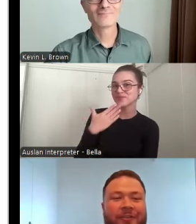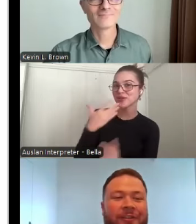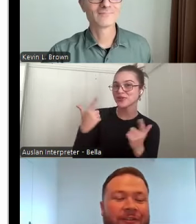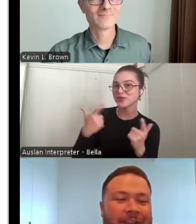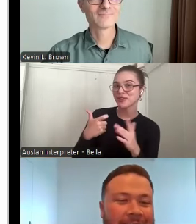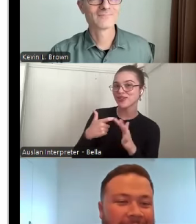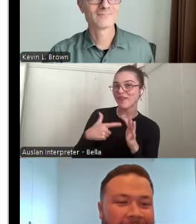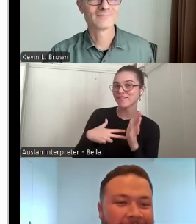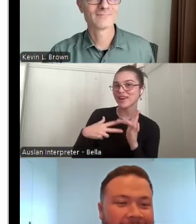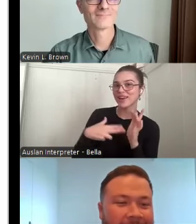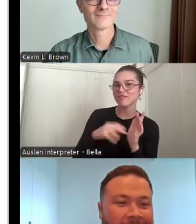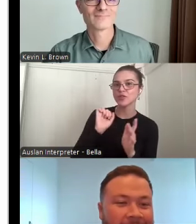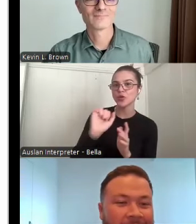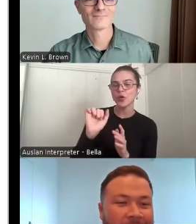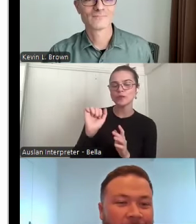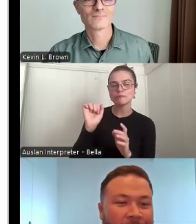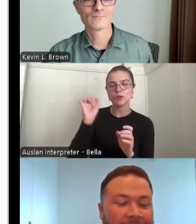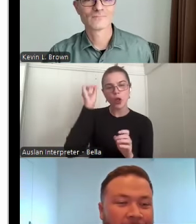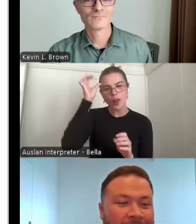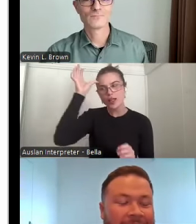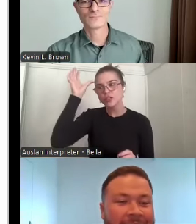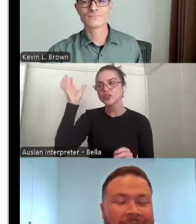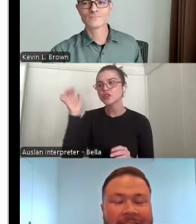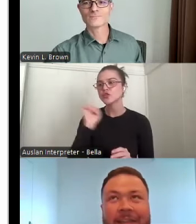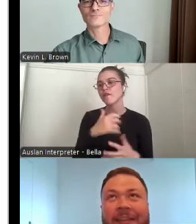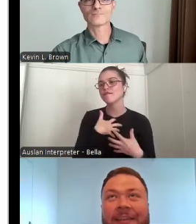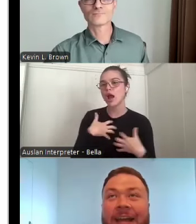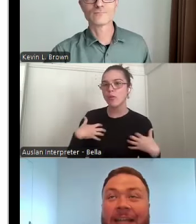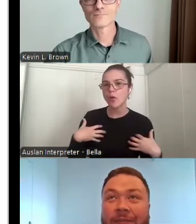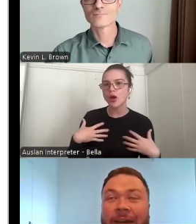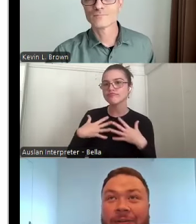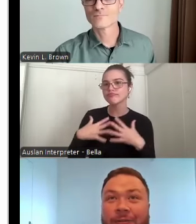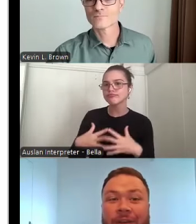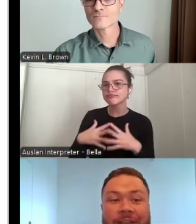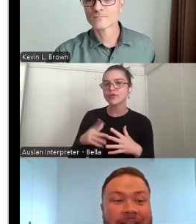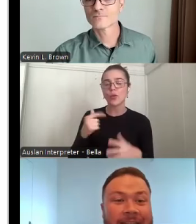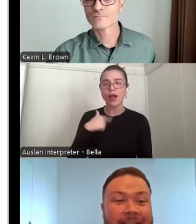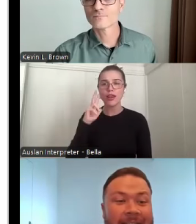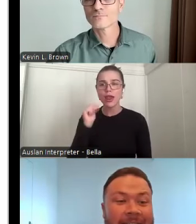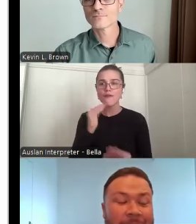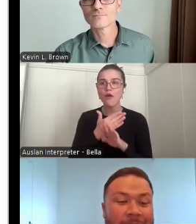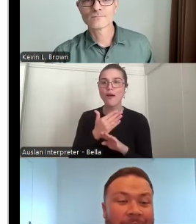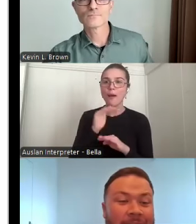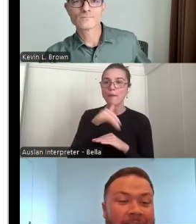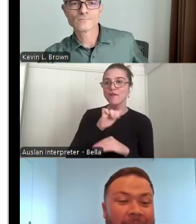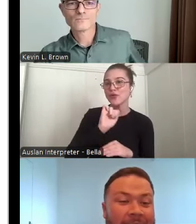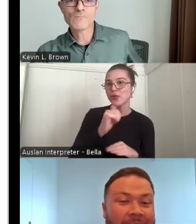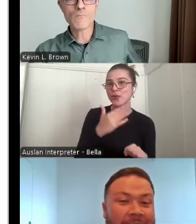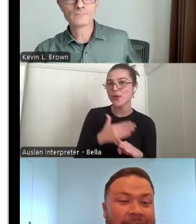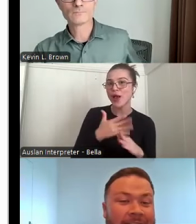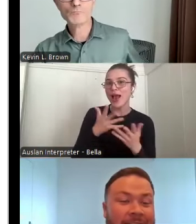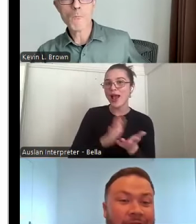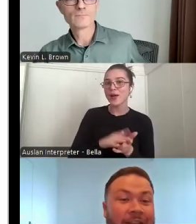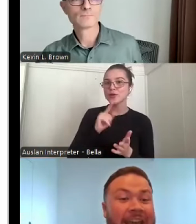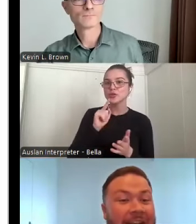for all of your insights and your frameworks. I think the thing that I love about your work is the way that you package